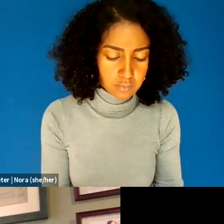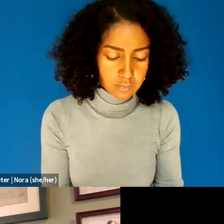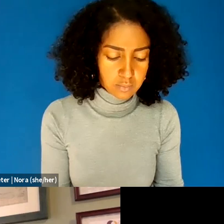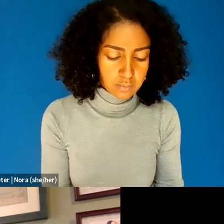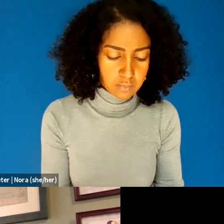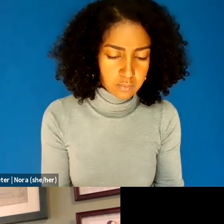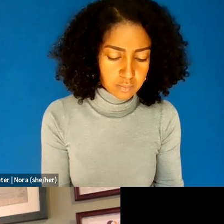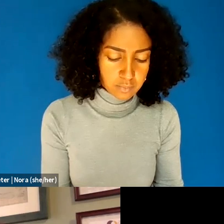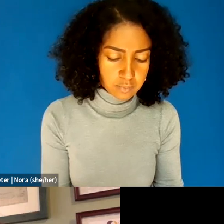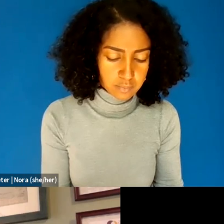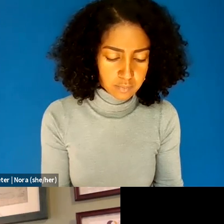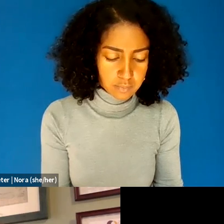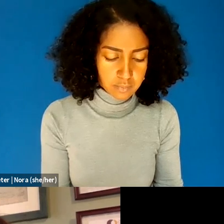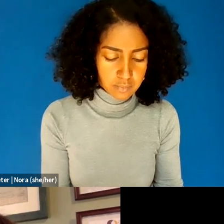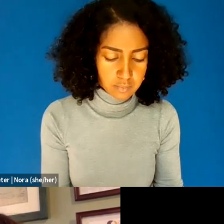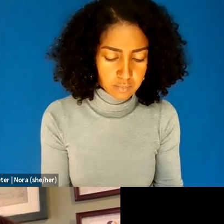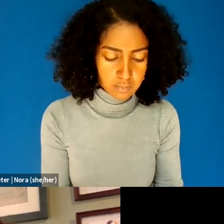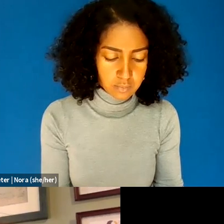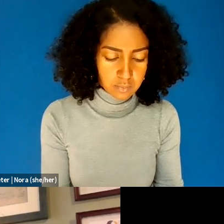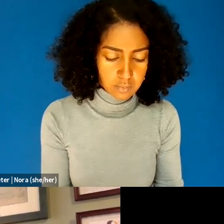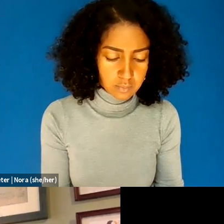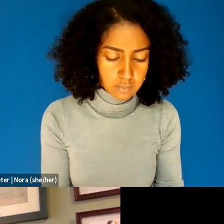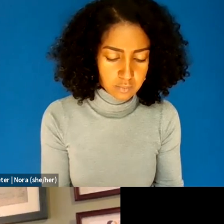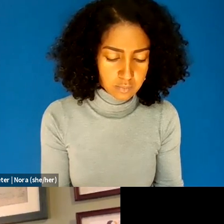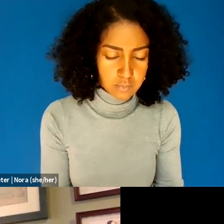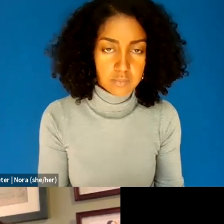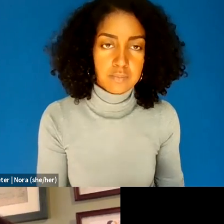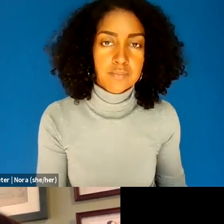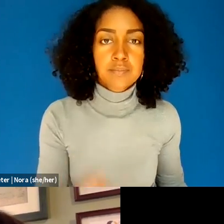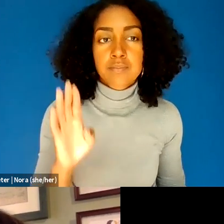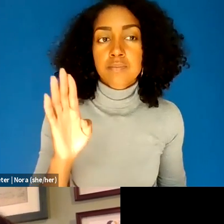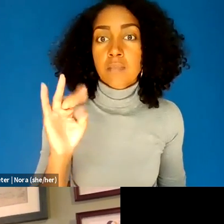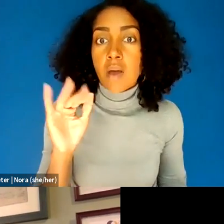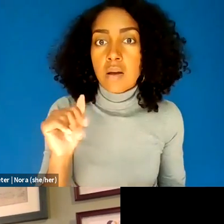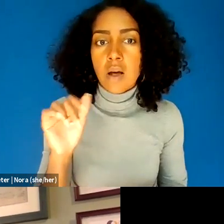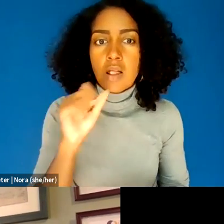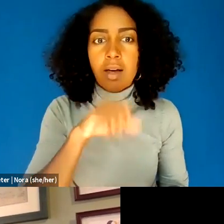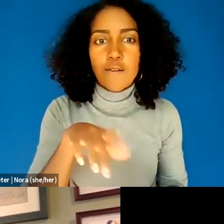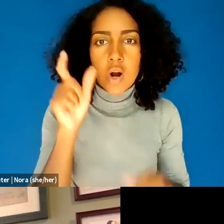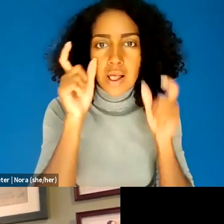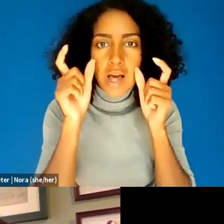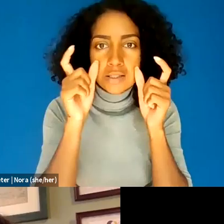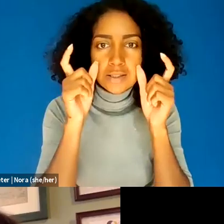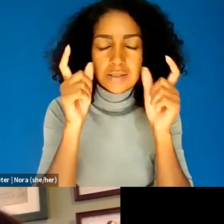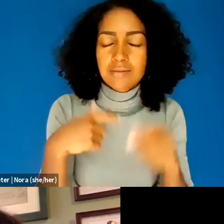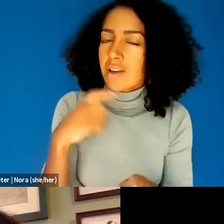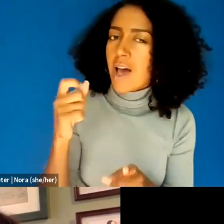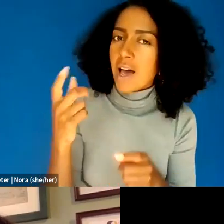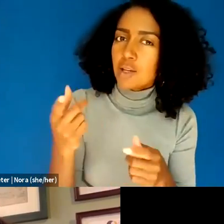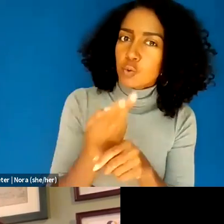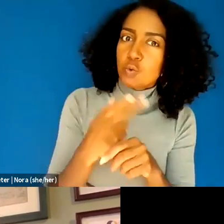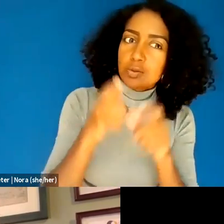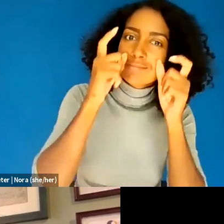Bianca, I love those glasses. I wore them because you asked me to wear them. I don't think I could ever pull it off, but